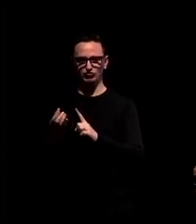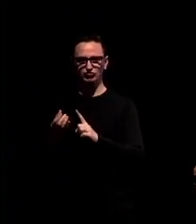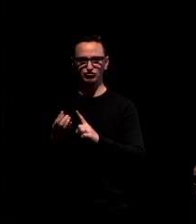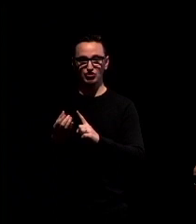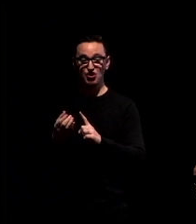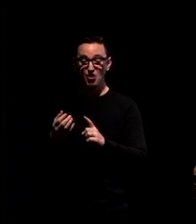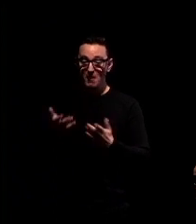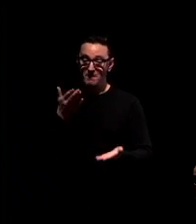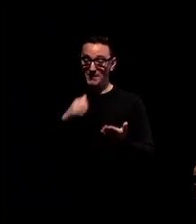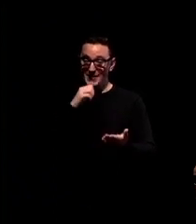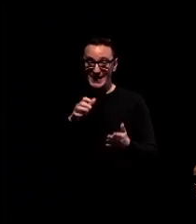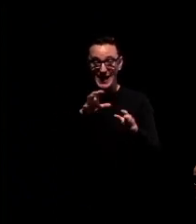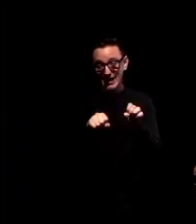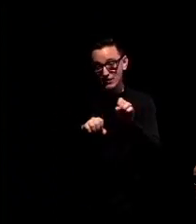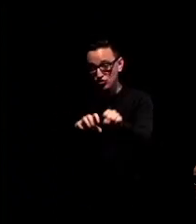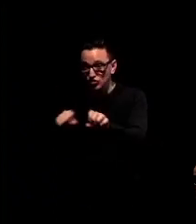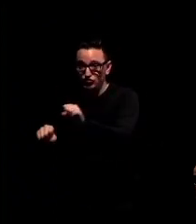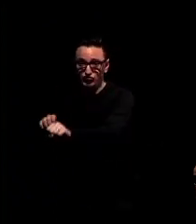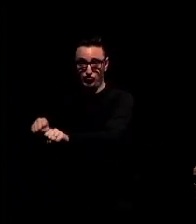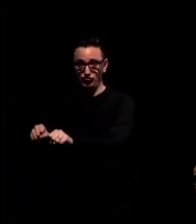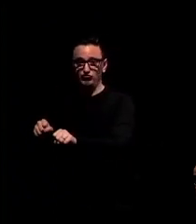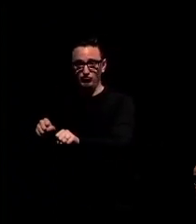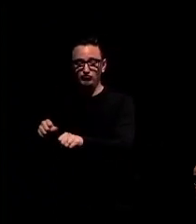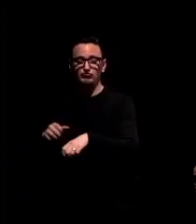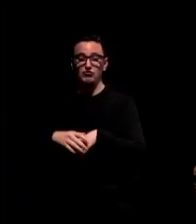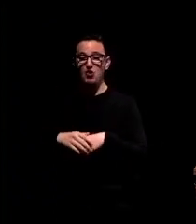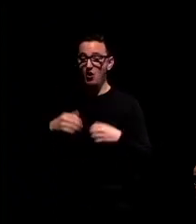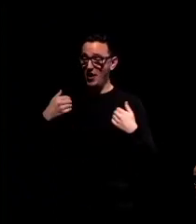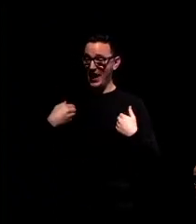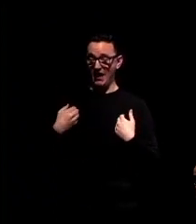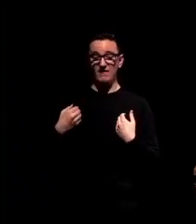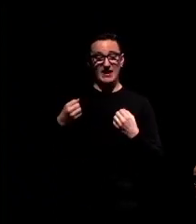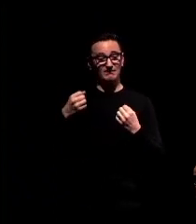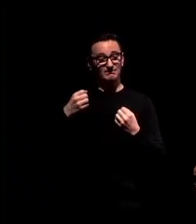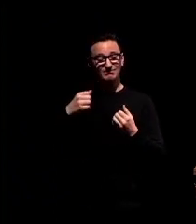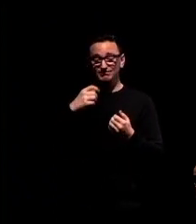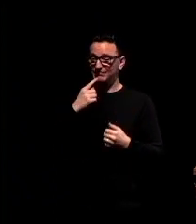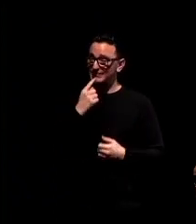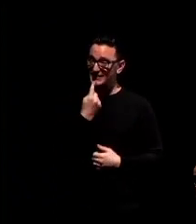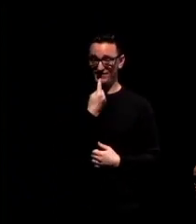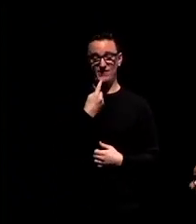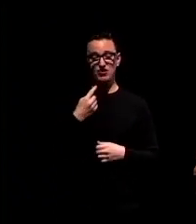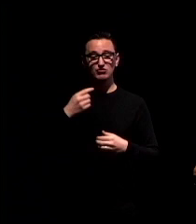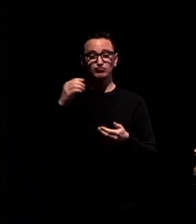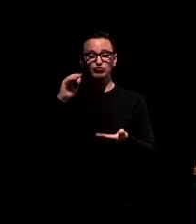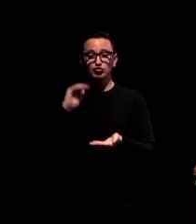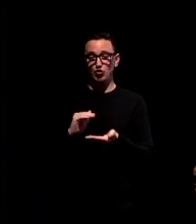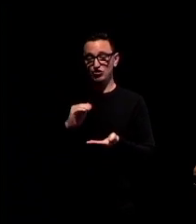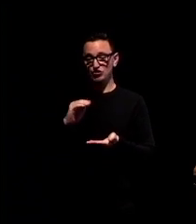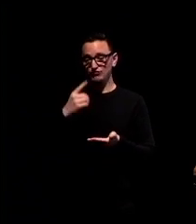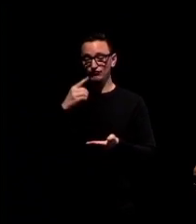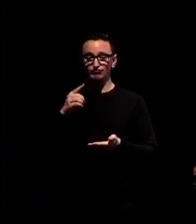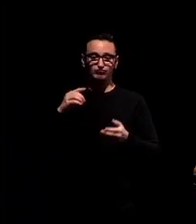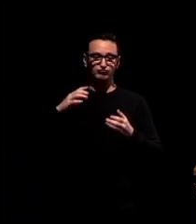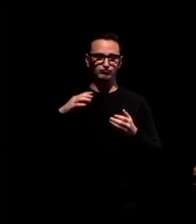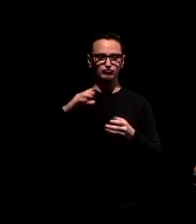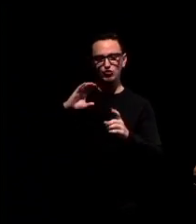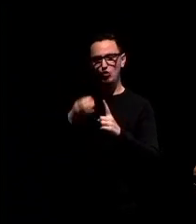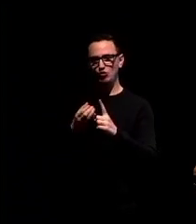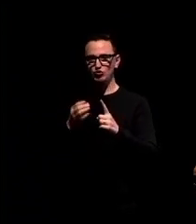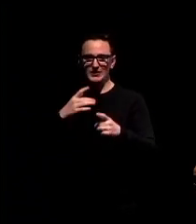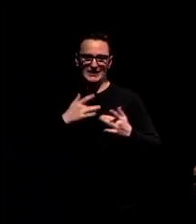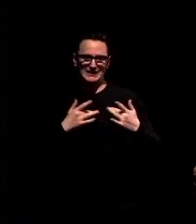that we might have otherwise. We have a severe shortage of culturally specific providers, and I'm gonna focus more on that in a little